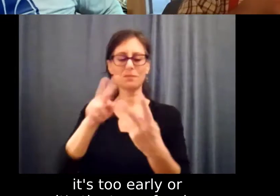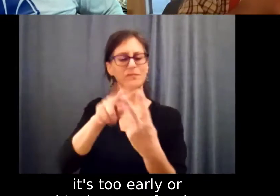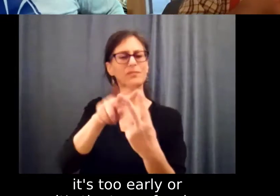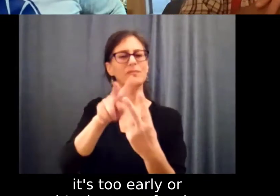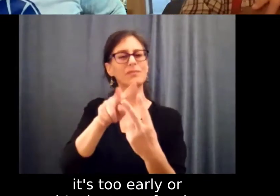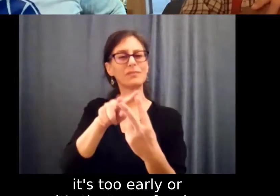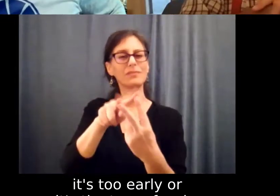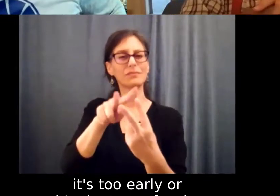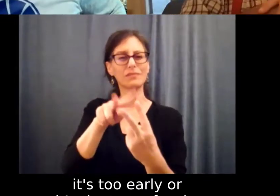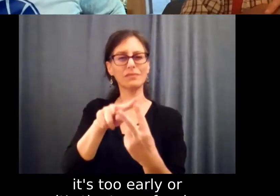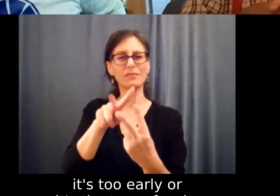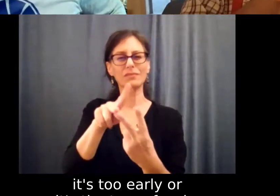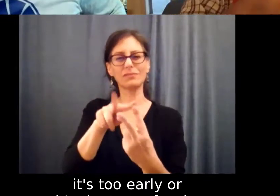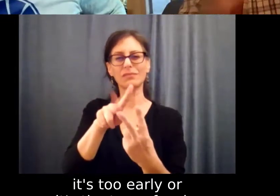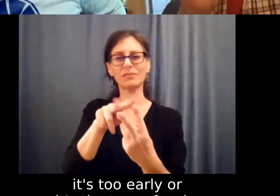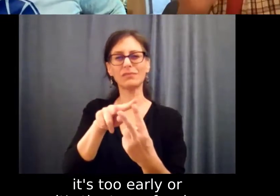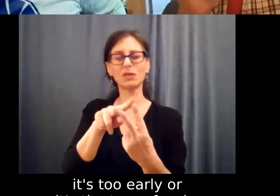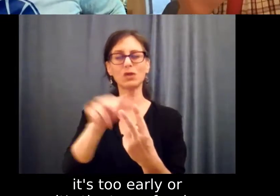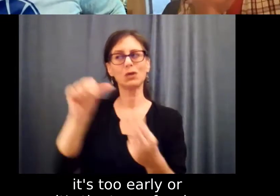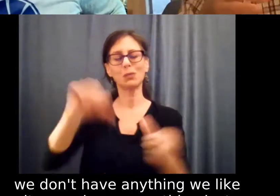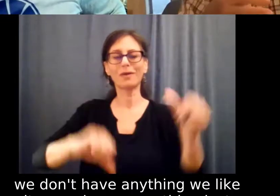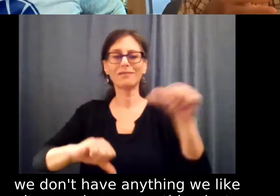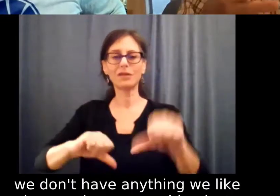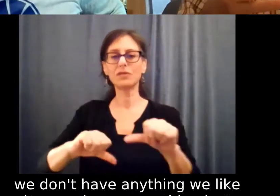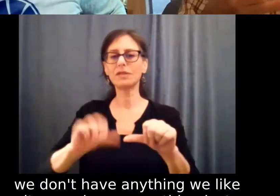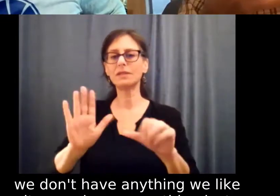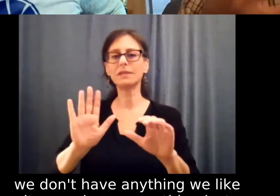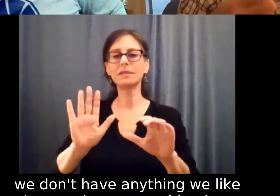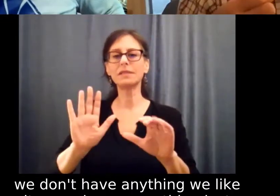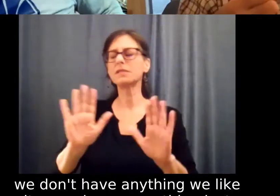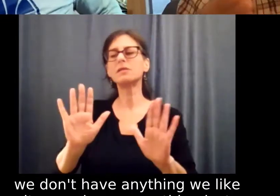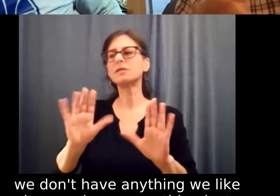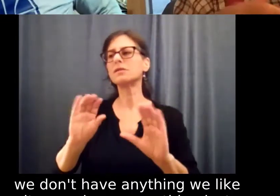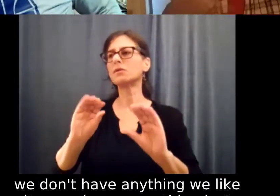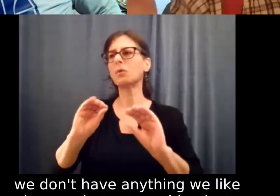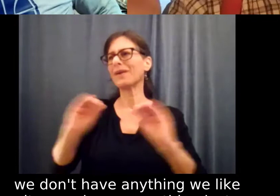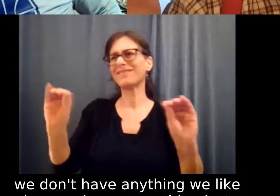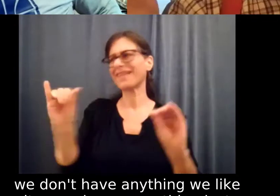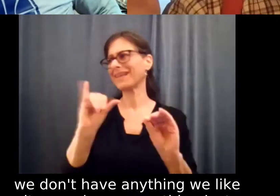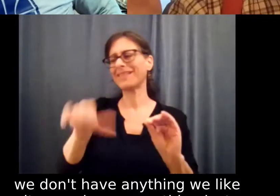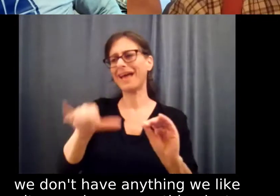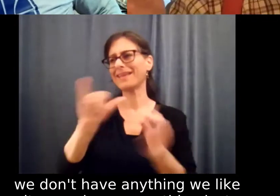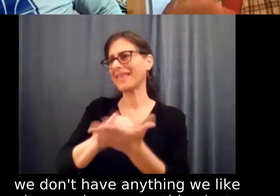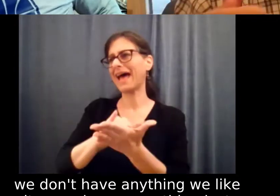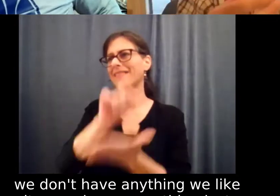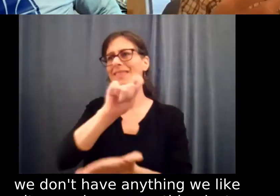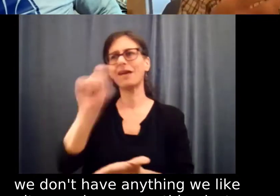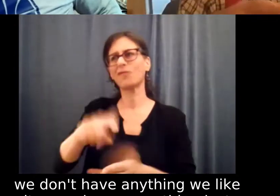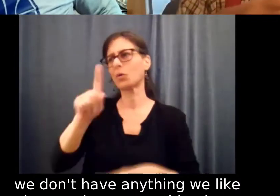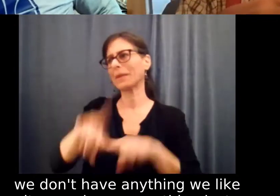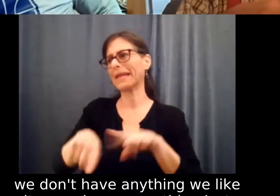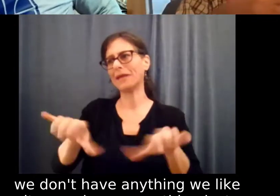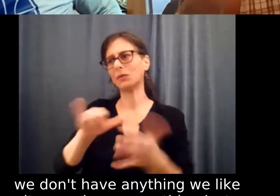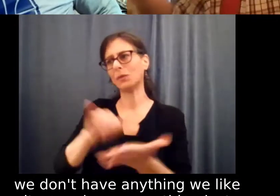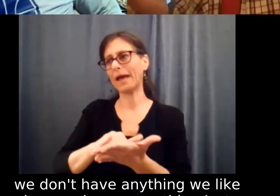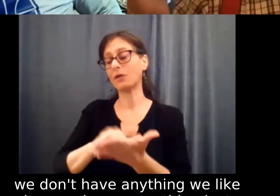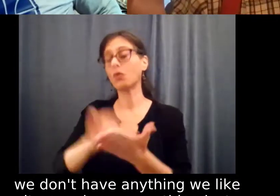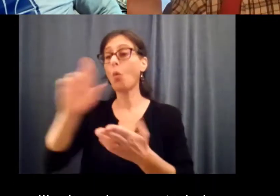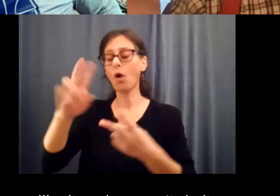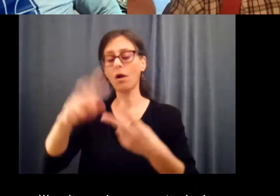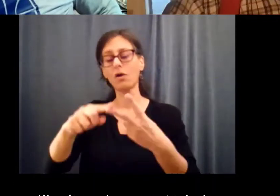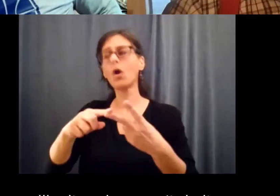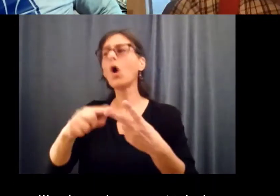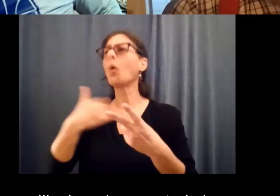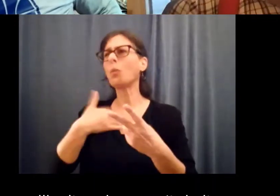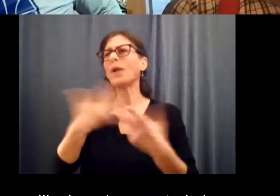two like refusals you get are, we don't have anything like it, so therefore we can't do it, or we have something just